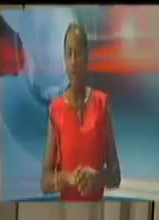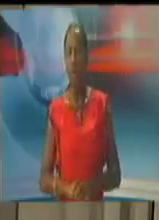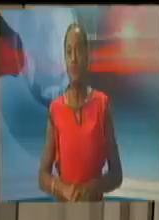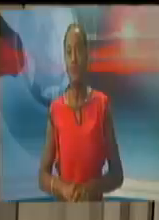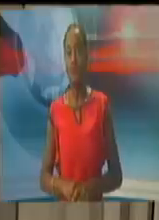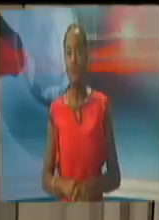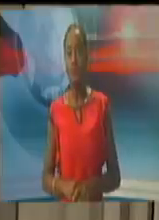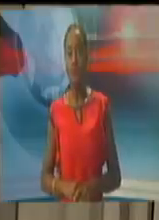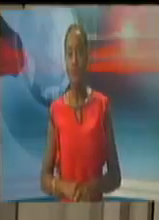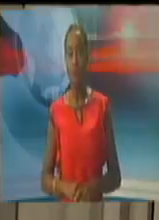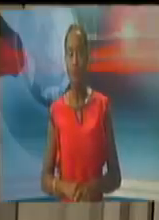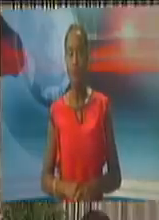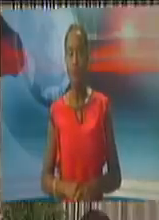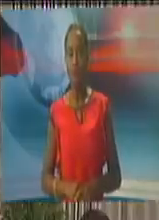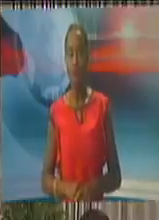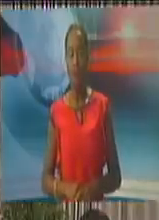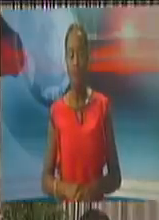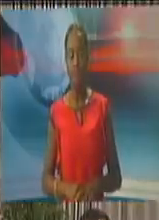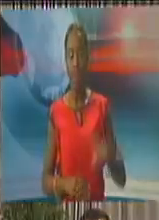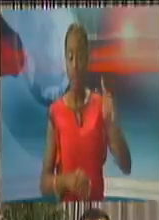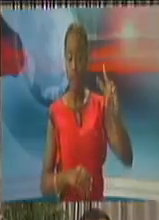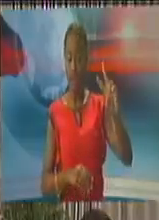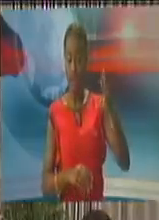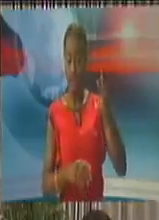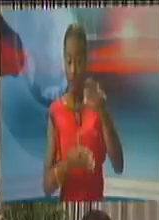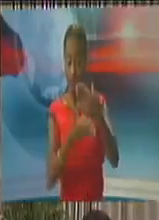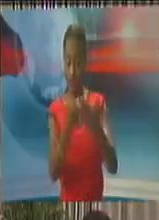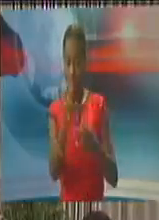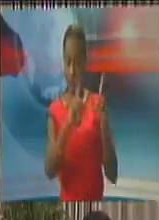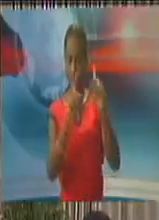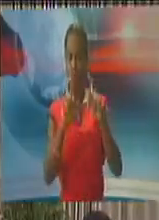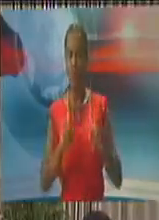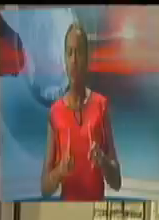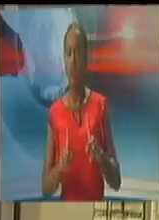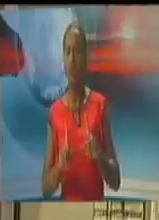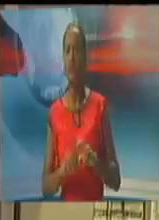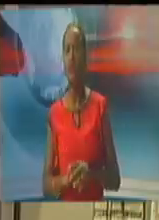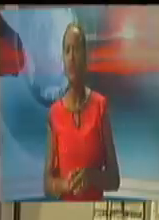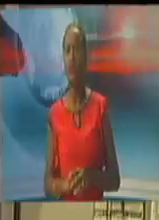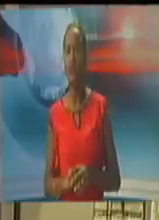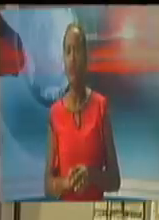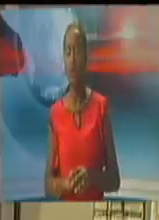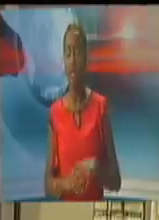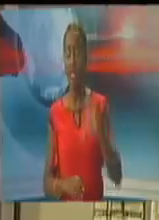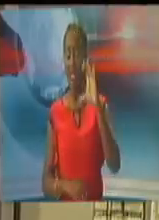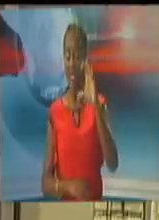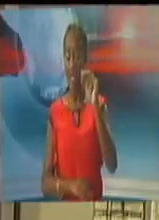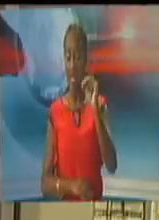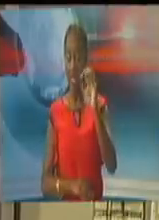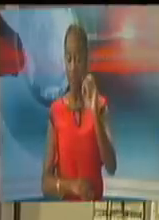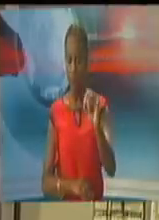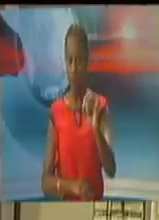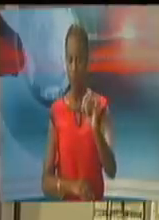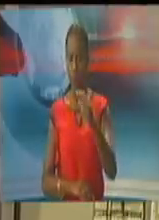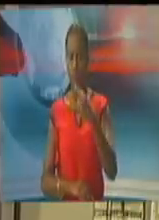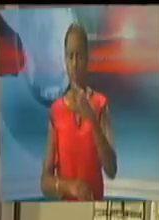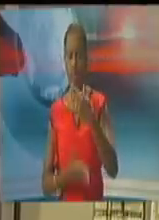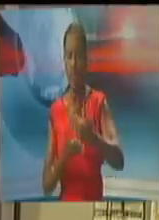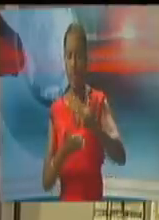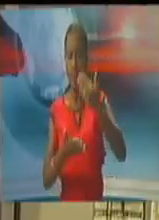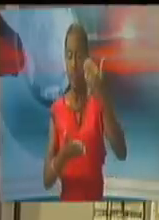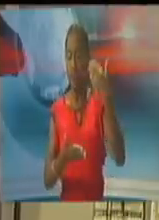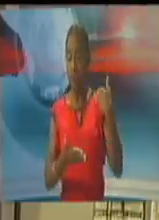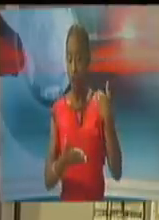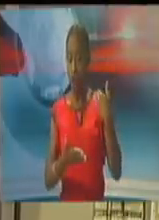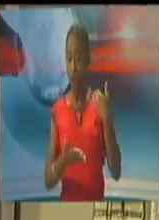painful. Okay, so let me take the second part of the question, Kim, and thank you for it. So as the chief medical officer has indicated, we are